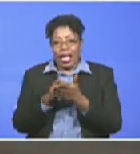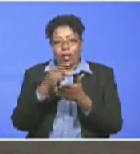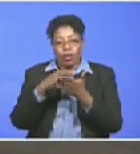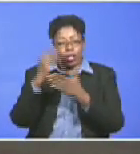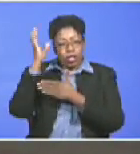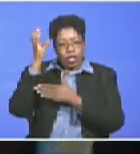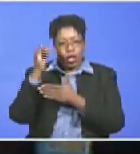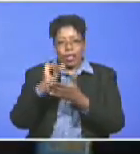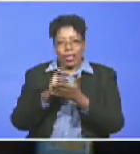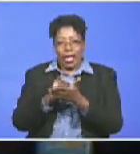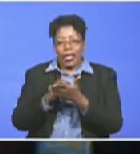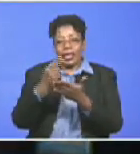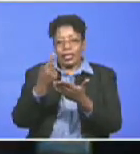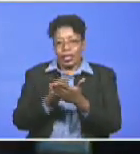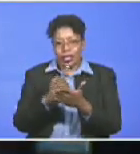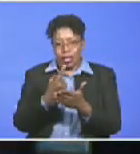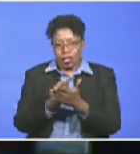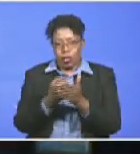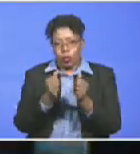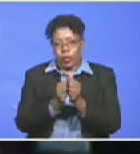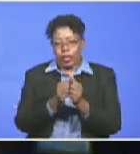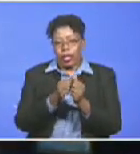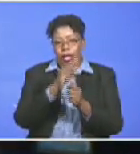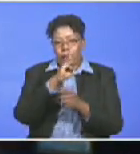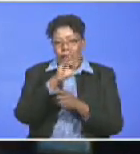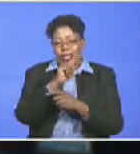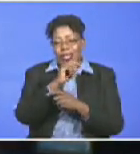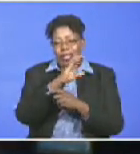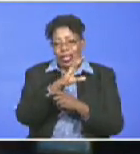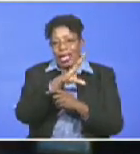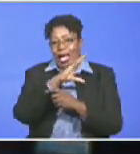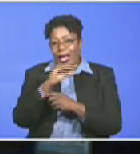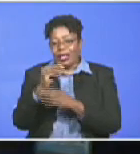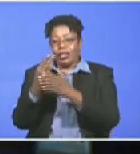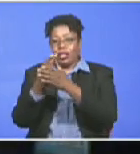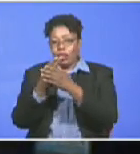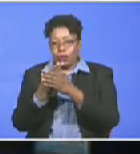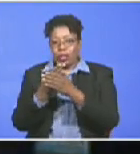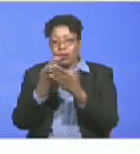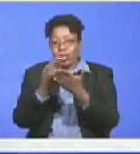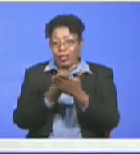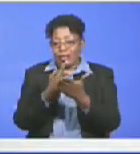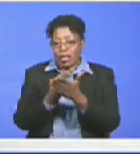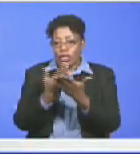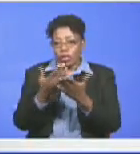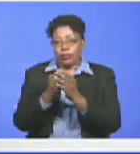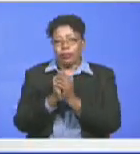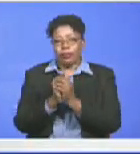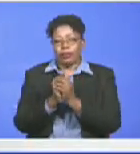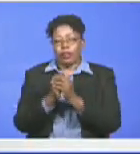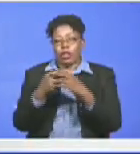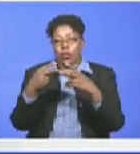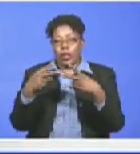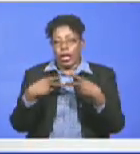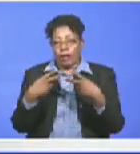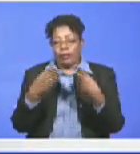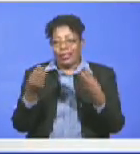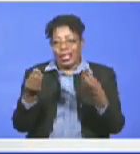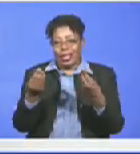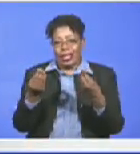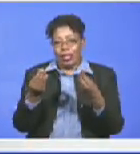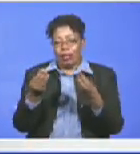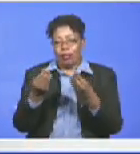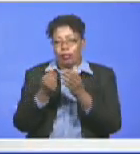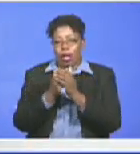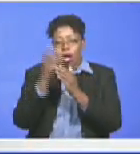concerned, negotiations between BTC and its unions have been cordial. We have an outstanding collective